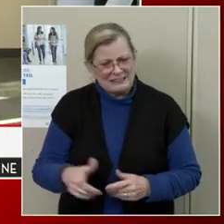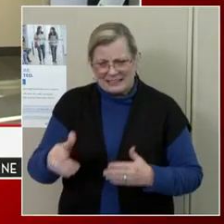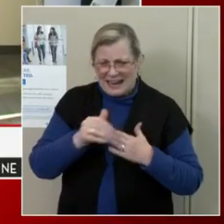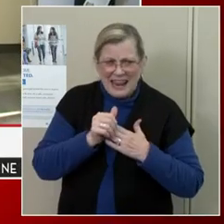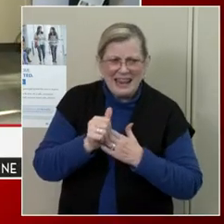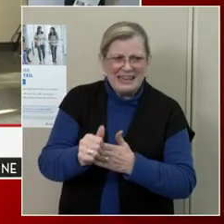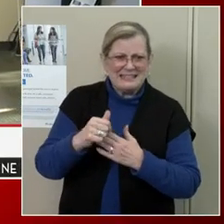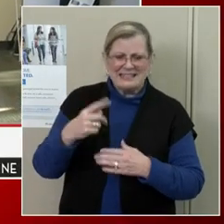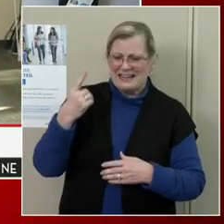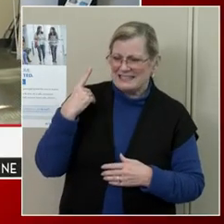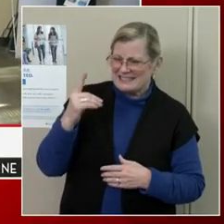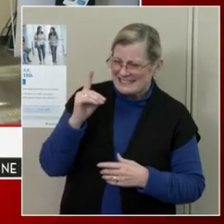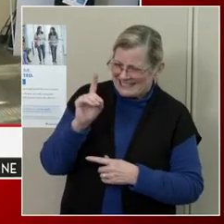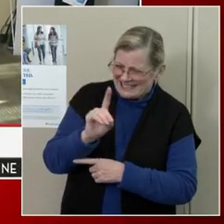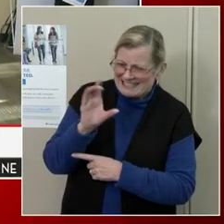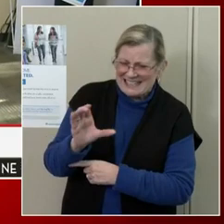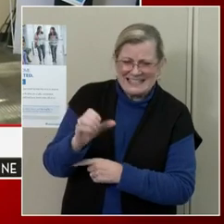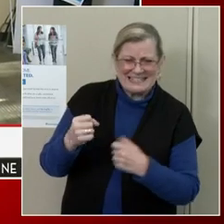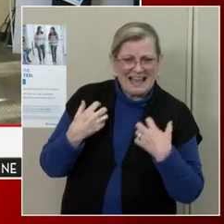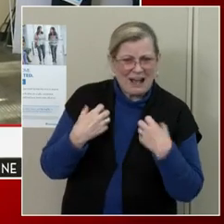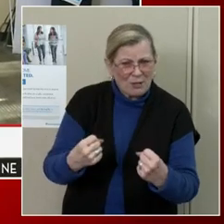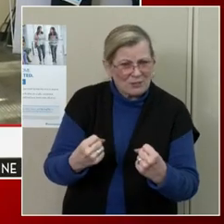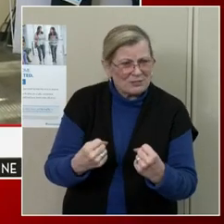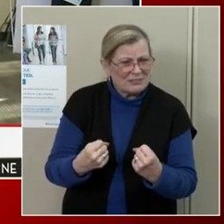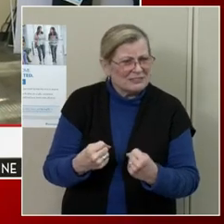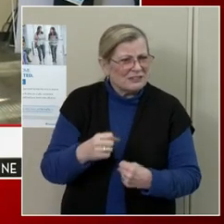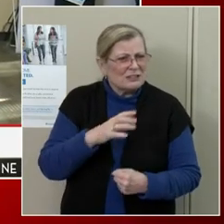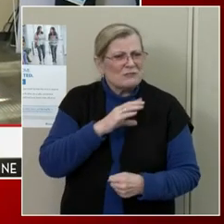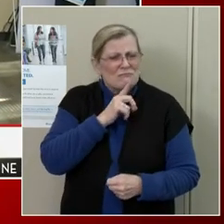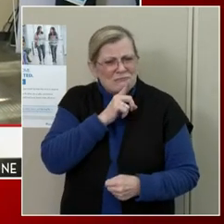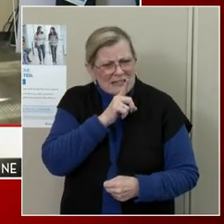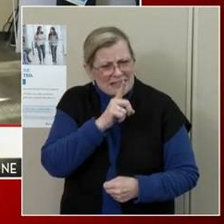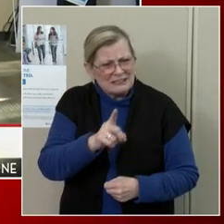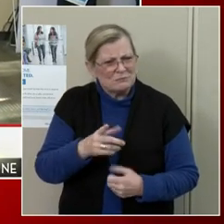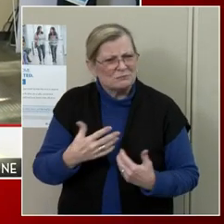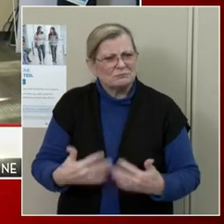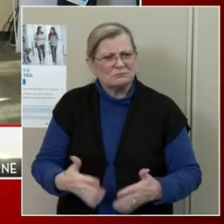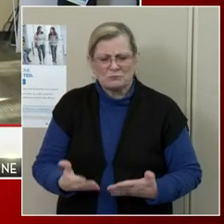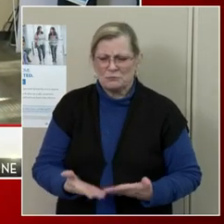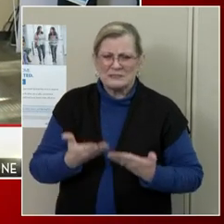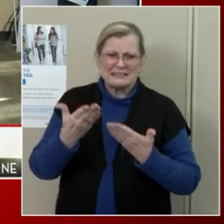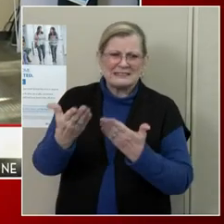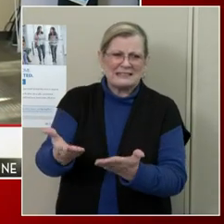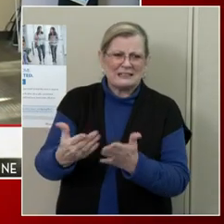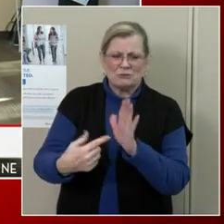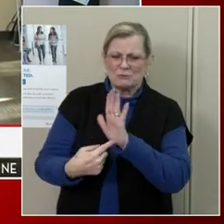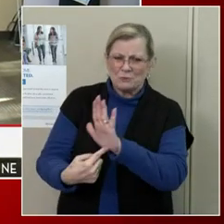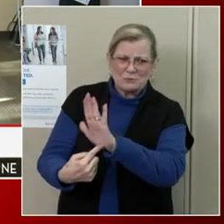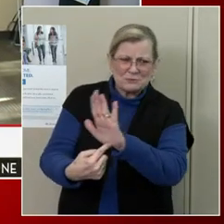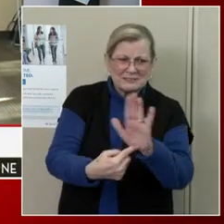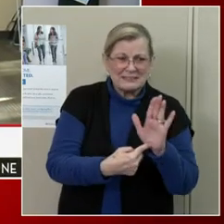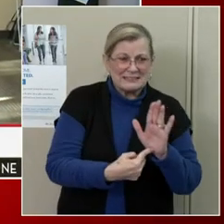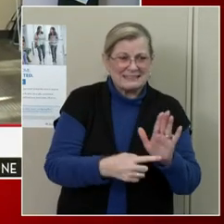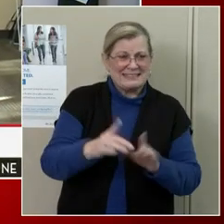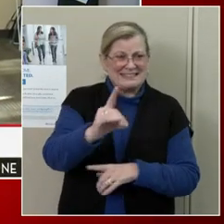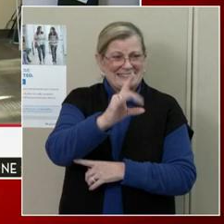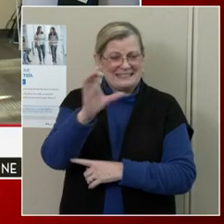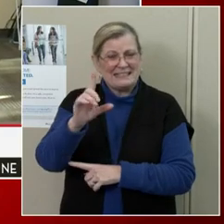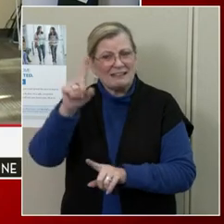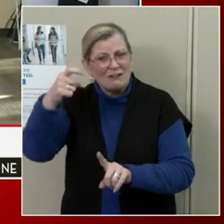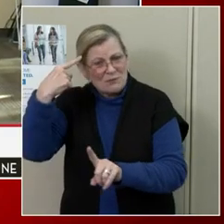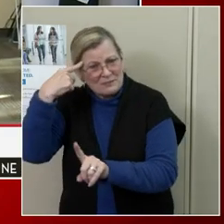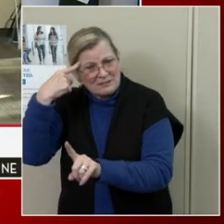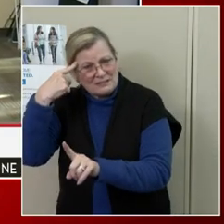Health, but also presenting to our communities and our entire government how we can have